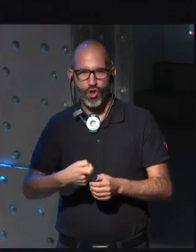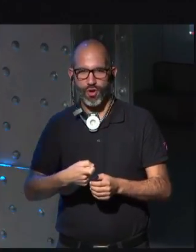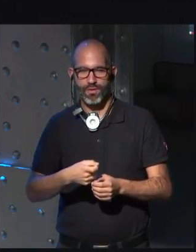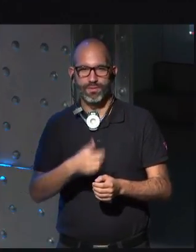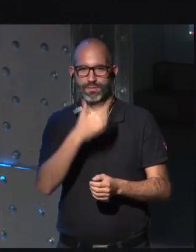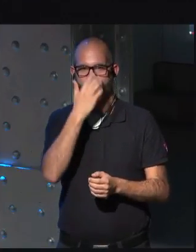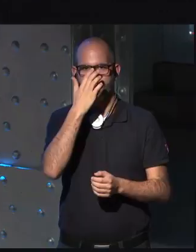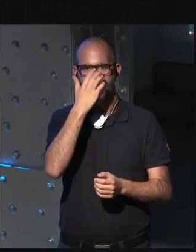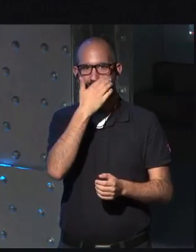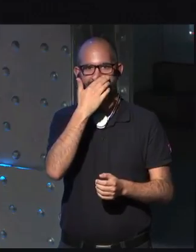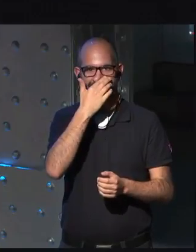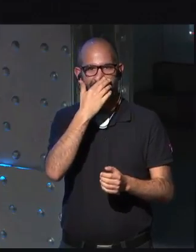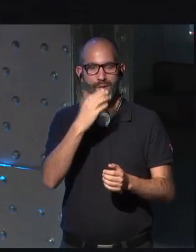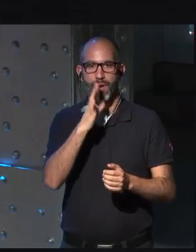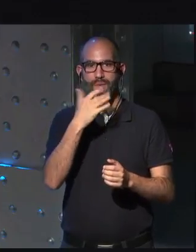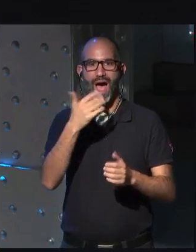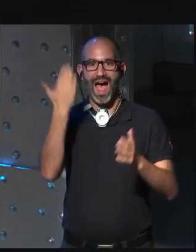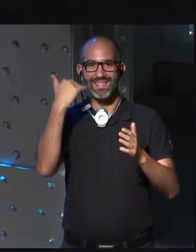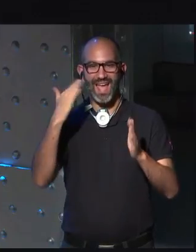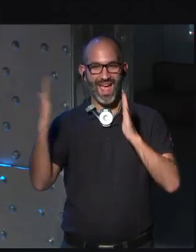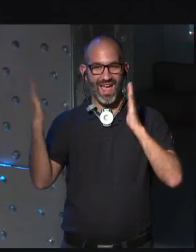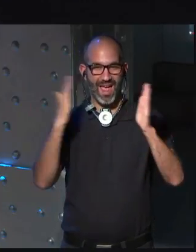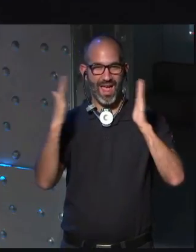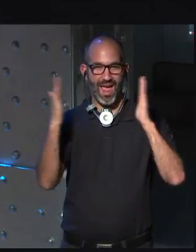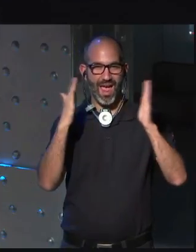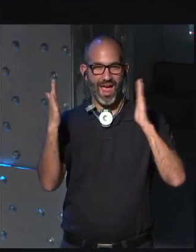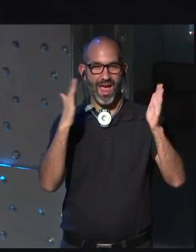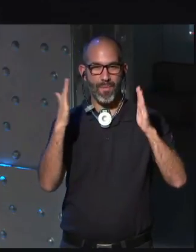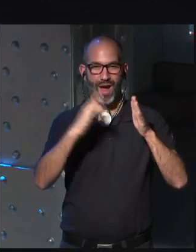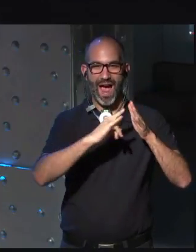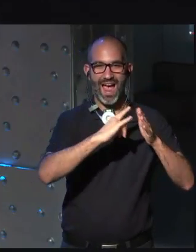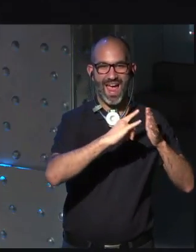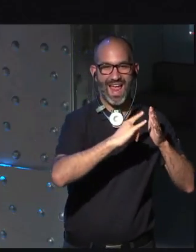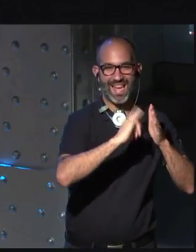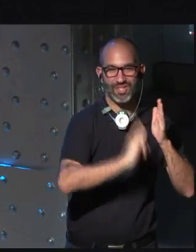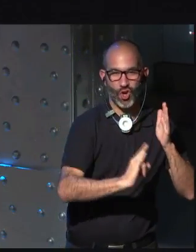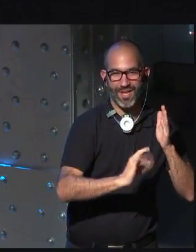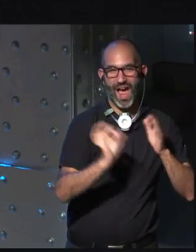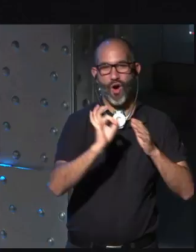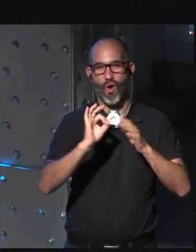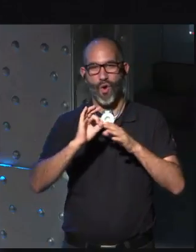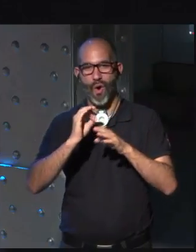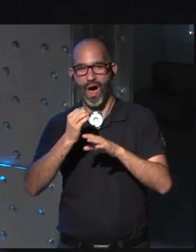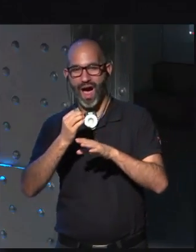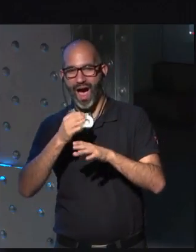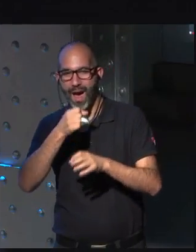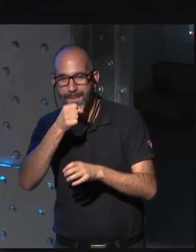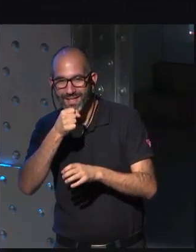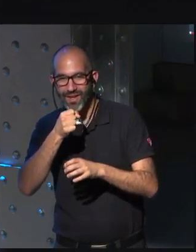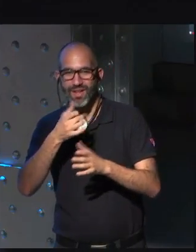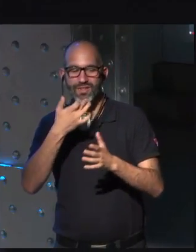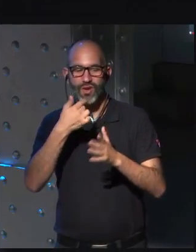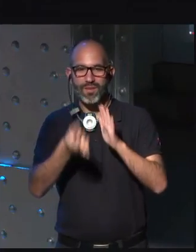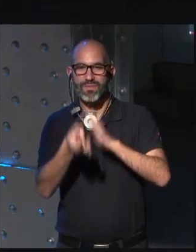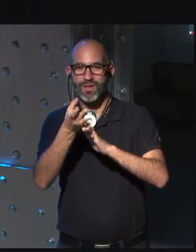electrical era. It's basically the era when the microphone was invented. And this is actually, it sounds crazy, but it makes a certain amount of sense. Edison